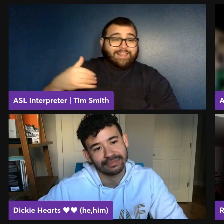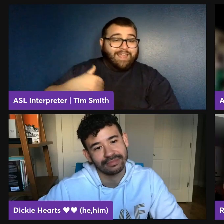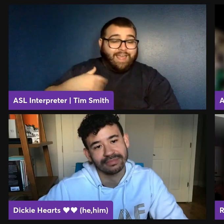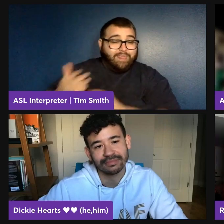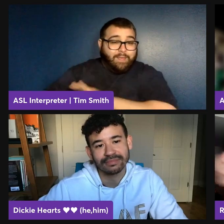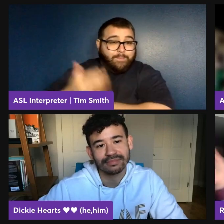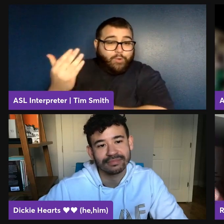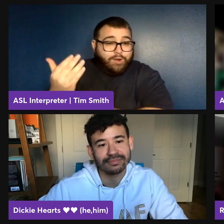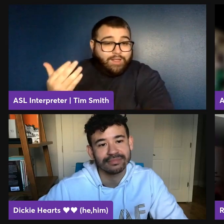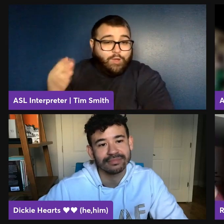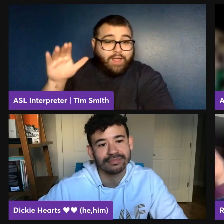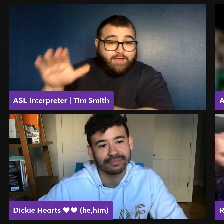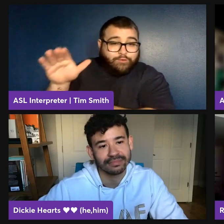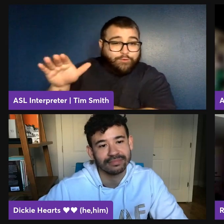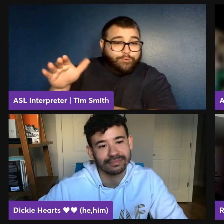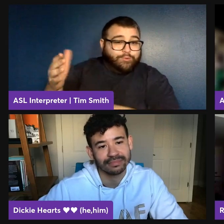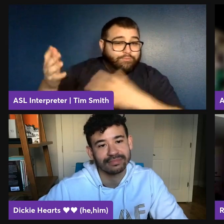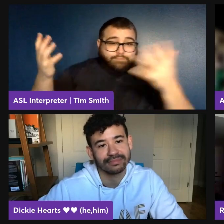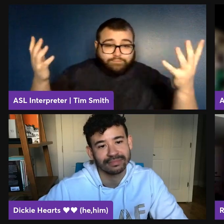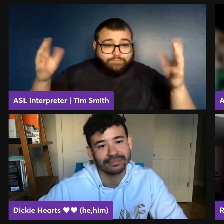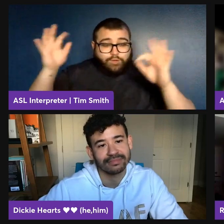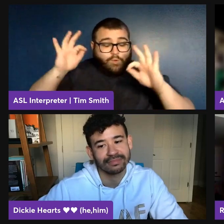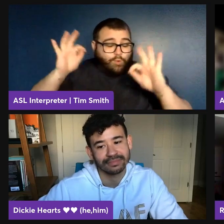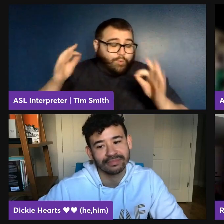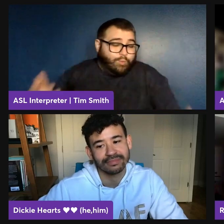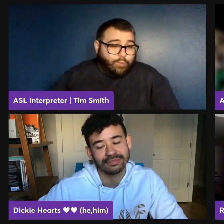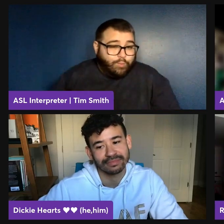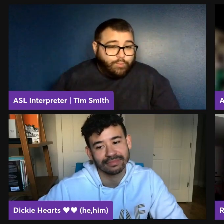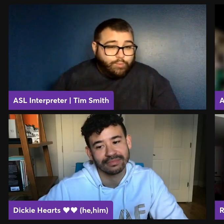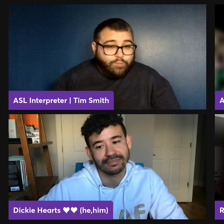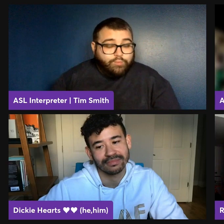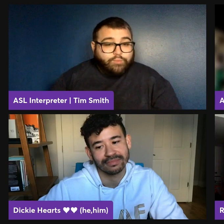or afternoon or evening.